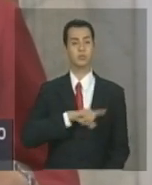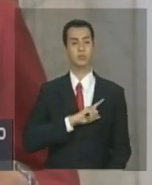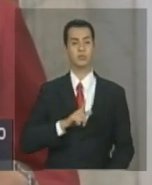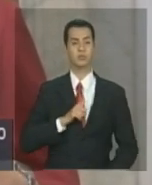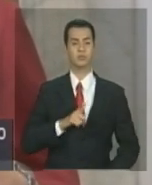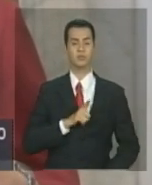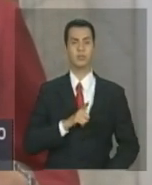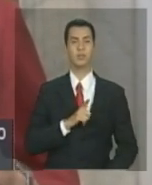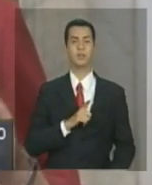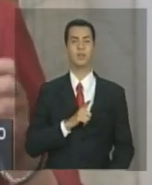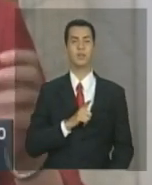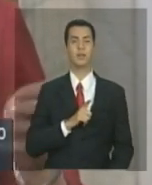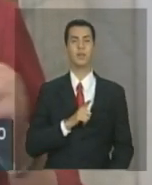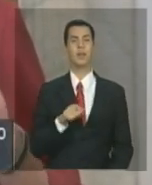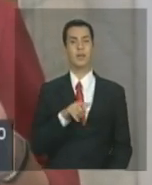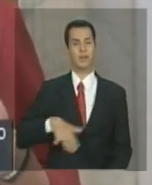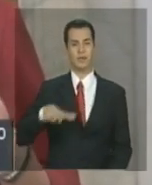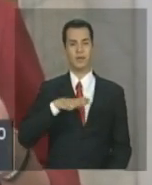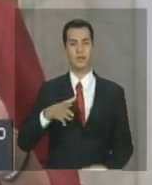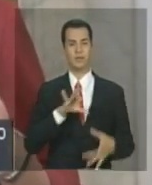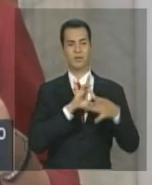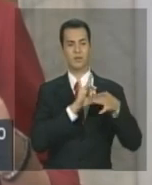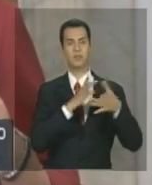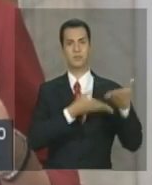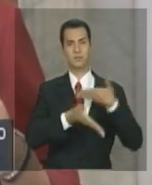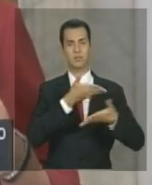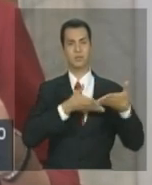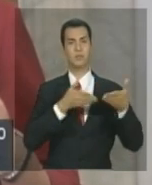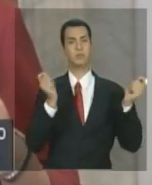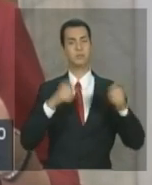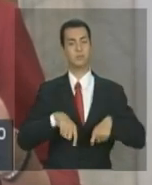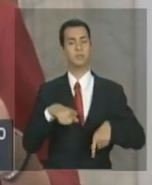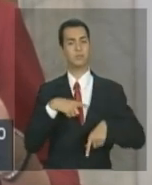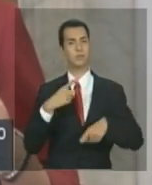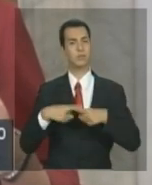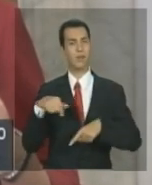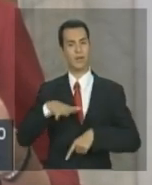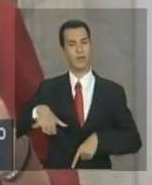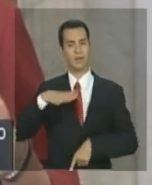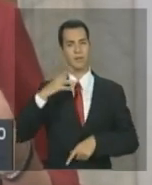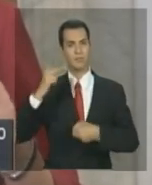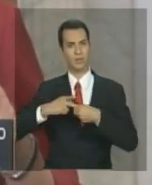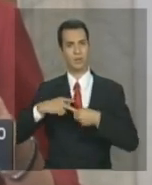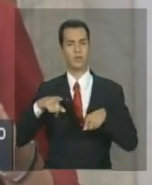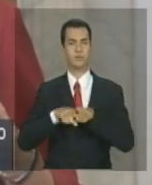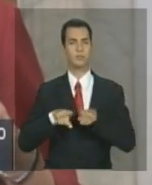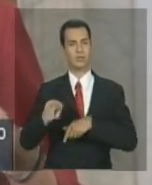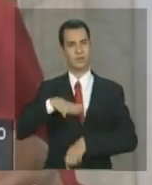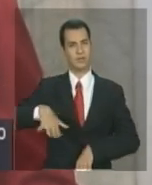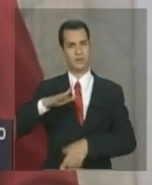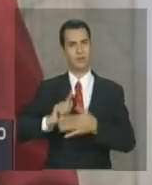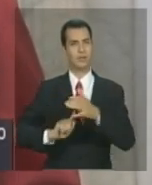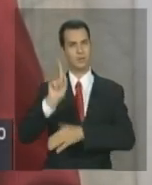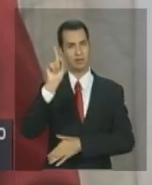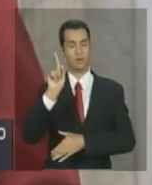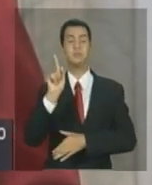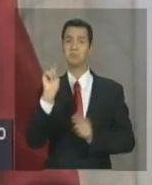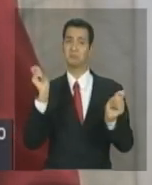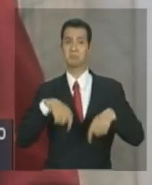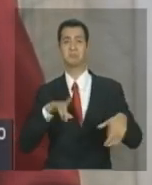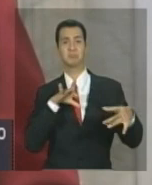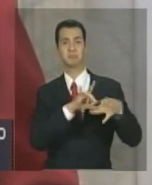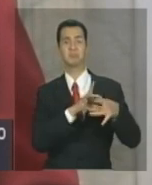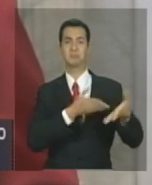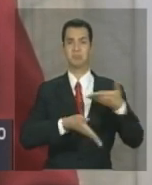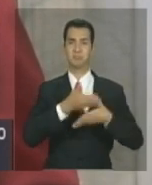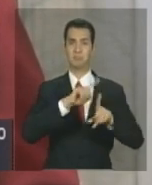petróleo e o gás. Oil and gas pose a tremendous opportunity for further cooperation. Tanto